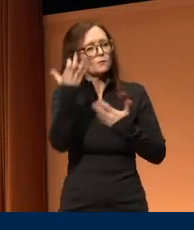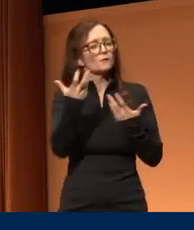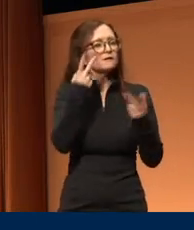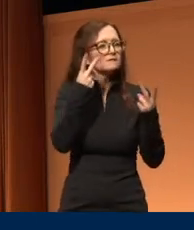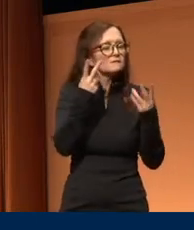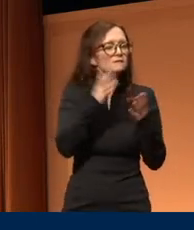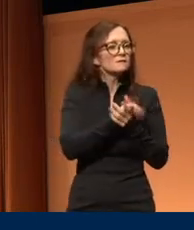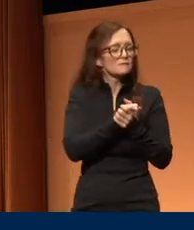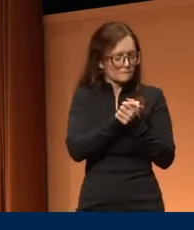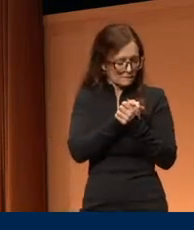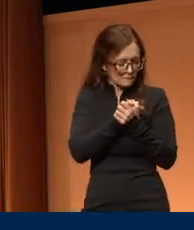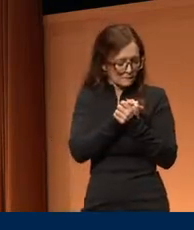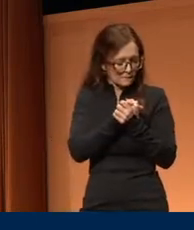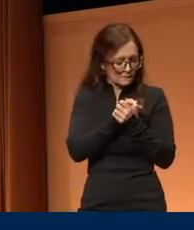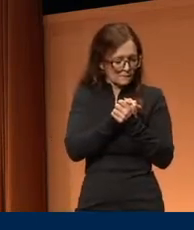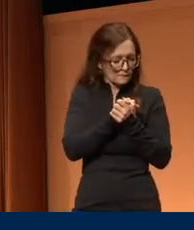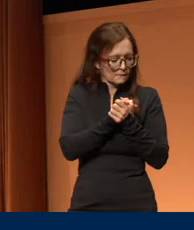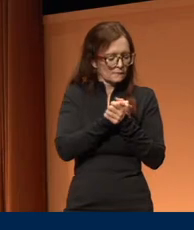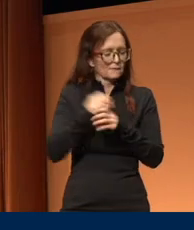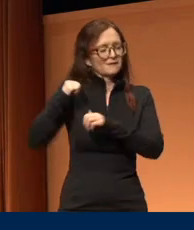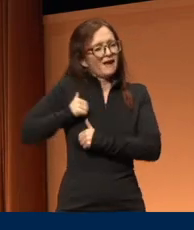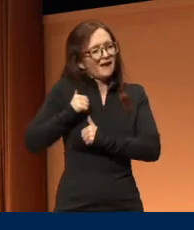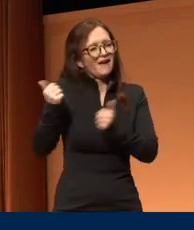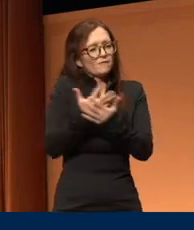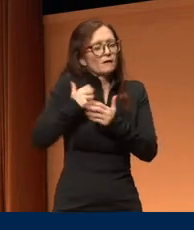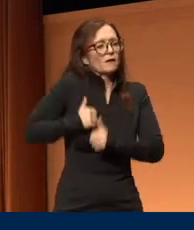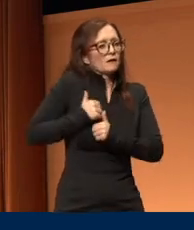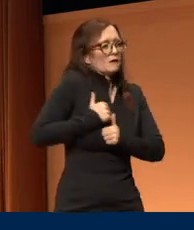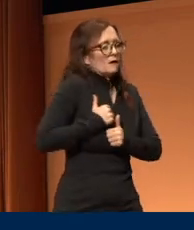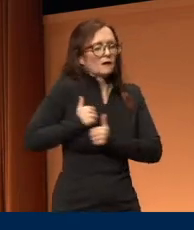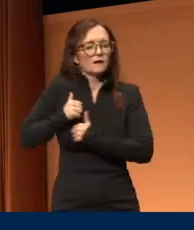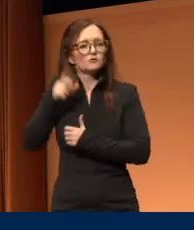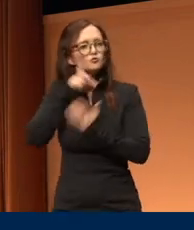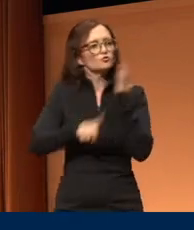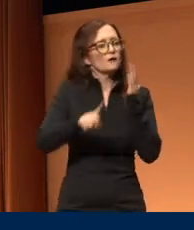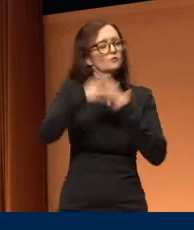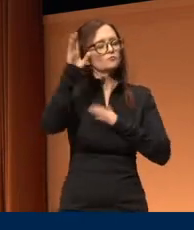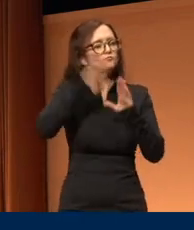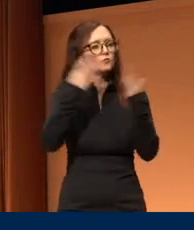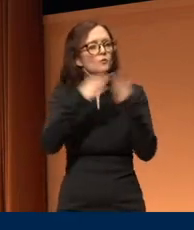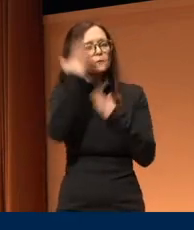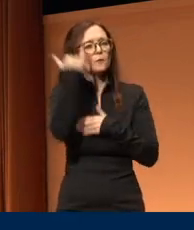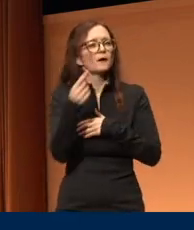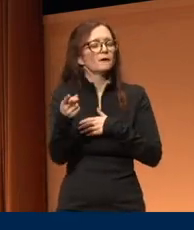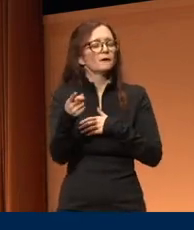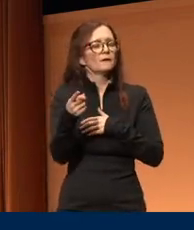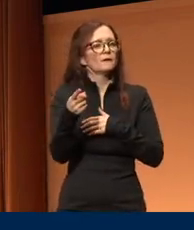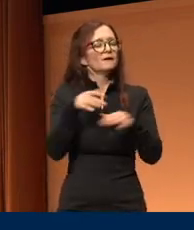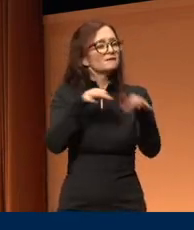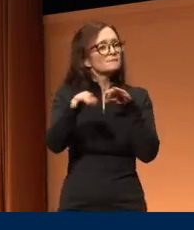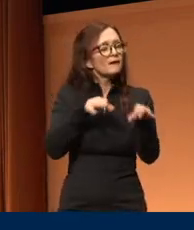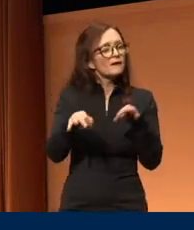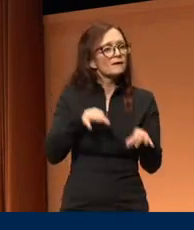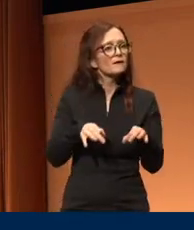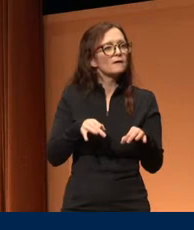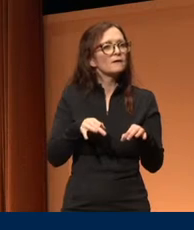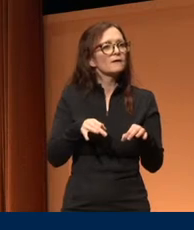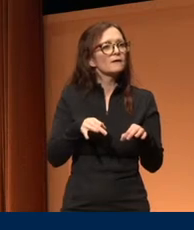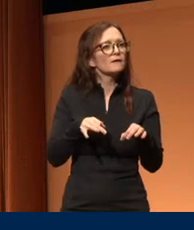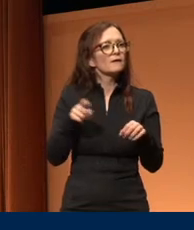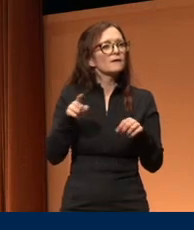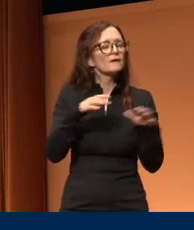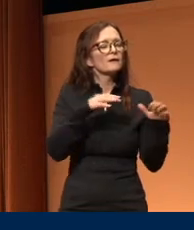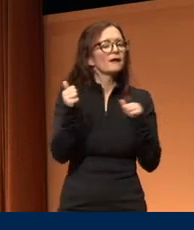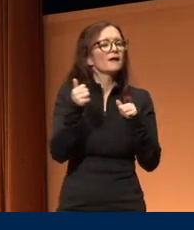on his face, taking his carry-on everywhere instead of checking it at the door because, as he explained, he was going to leave